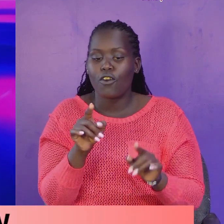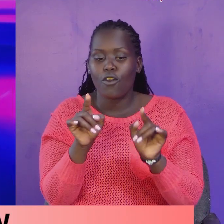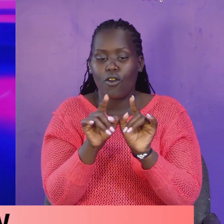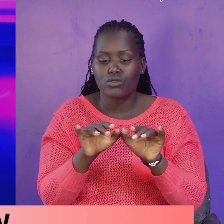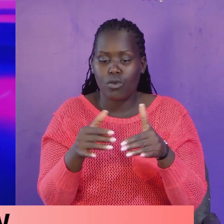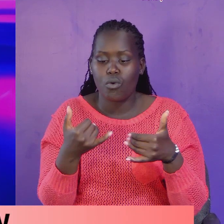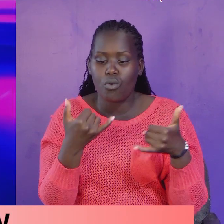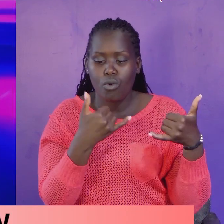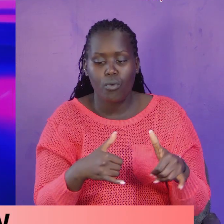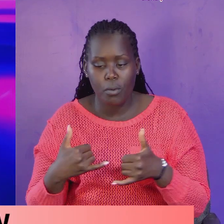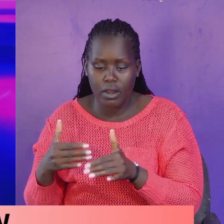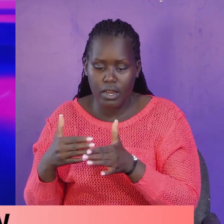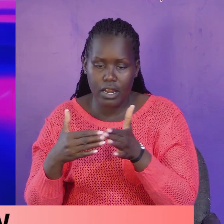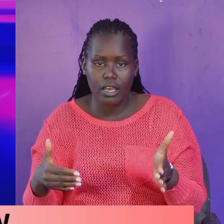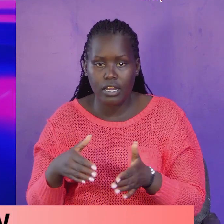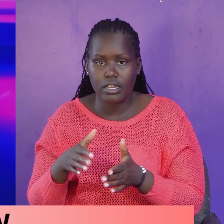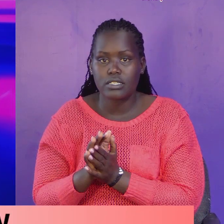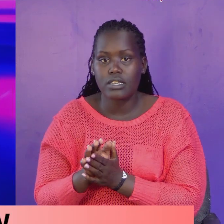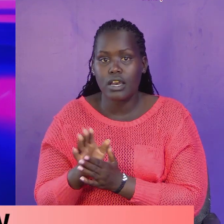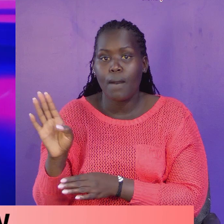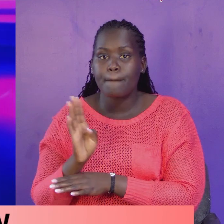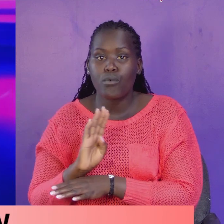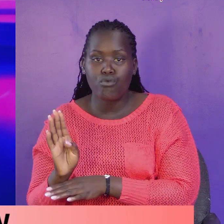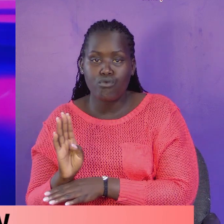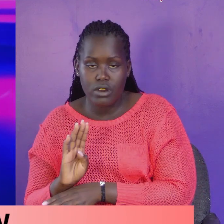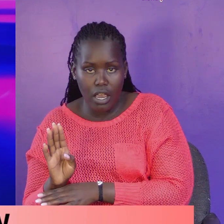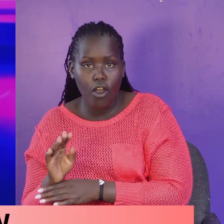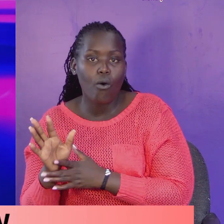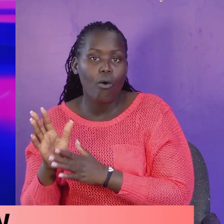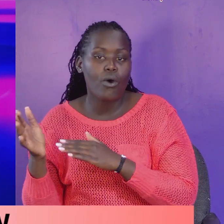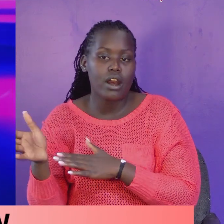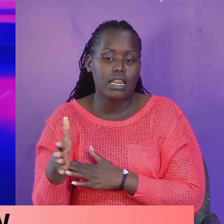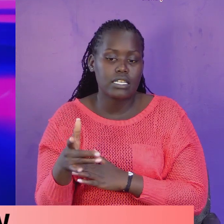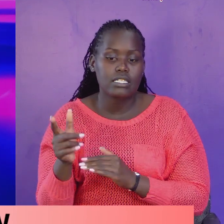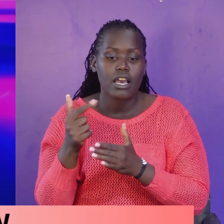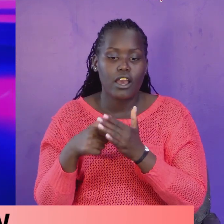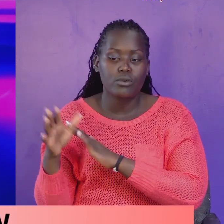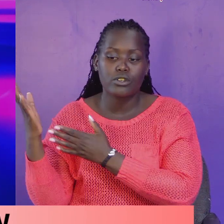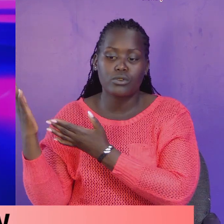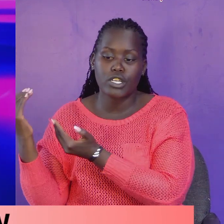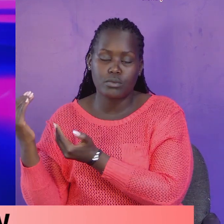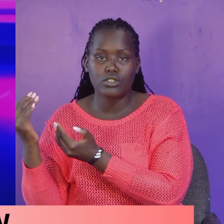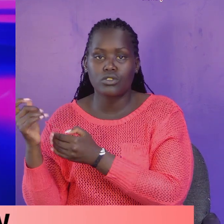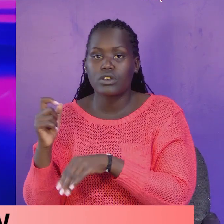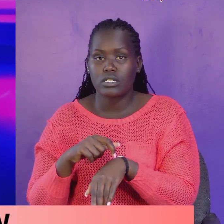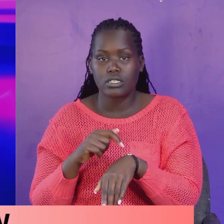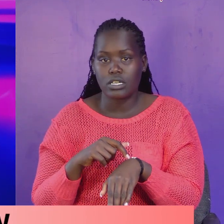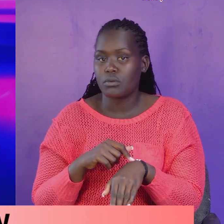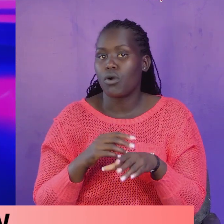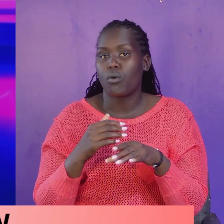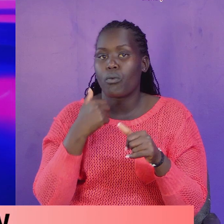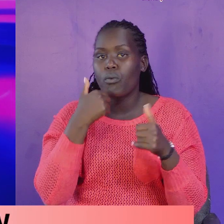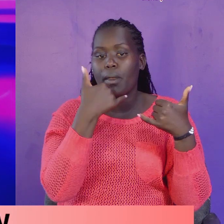played against Burundi on Thursday, and what are your expectations when we face Ivory